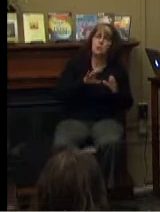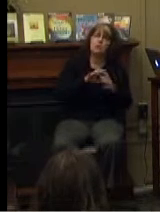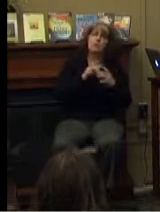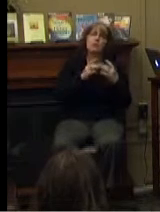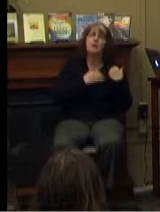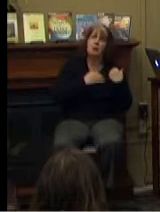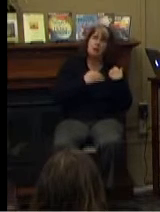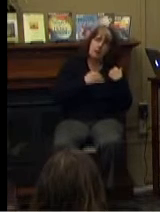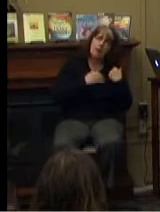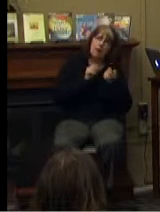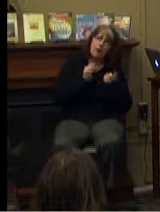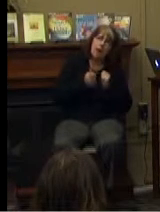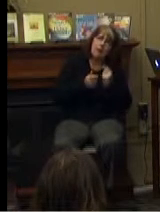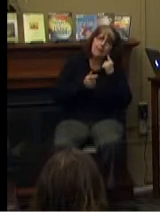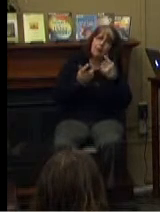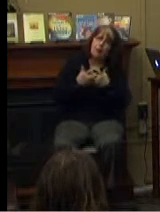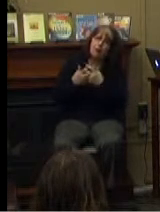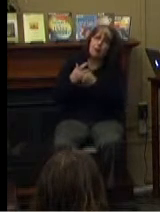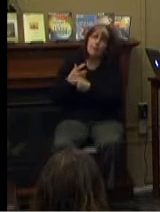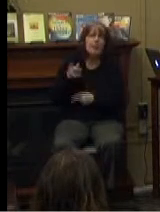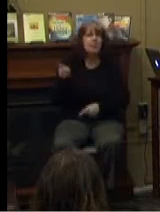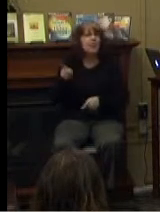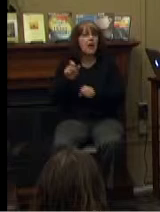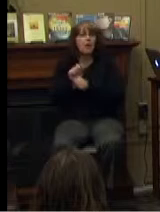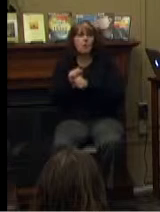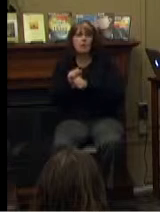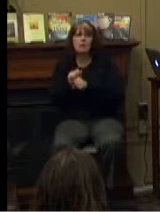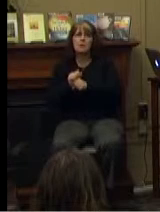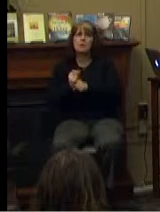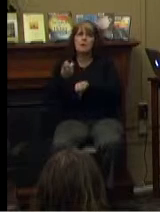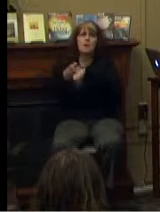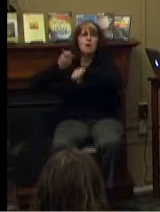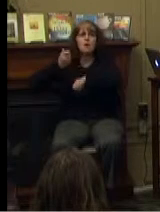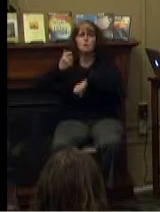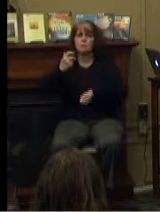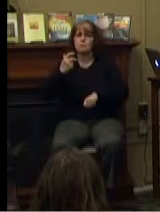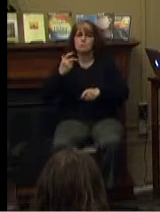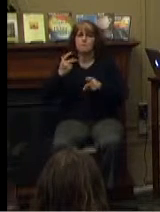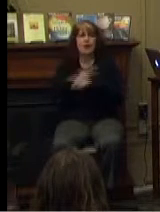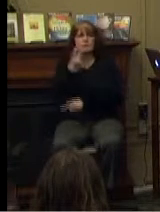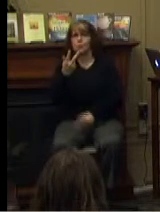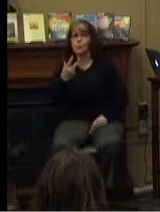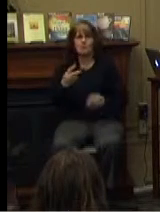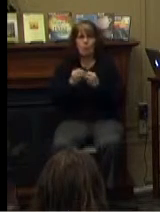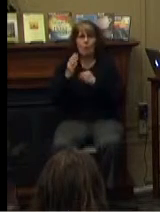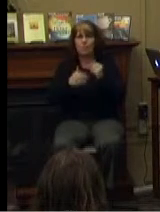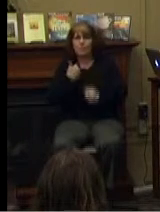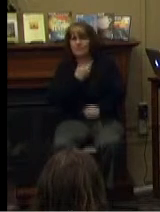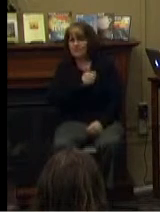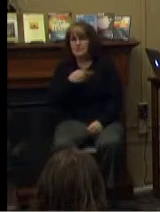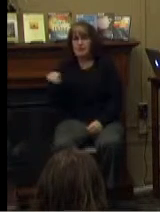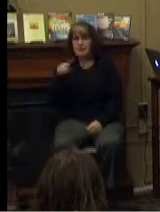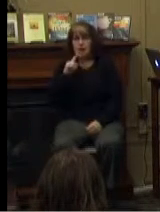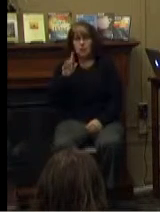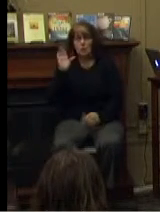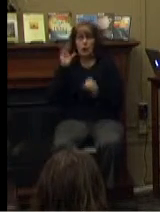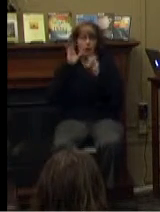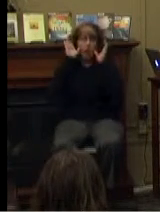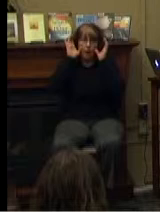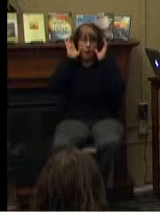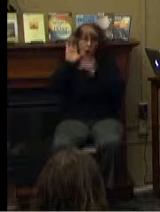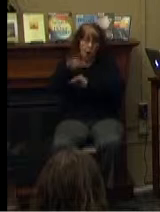accommodations, they work three times as hard. And they're the ones that's staying up all night to get this two-page or three-page